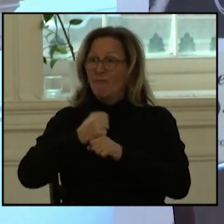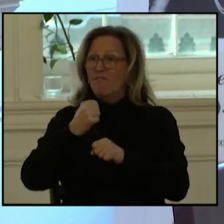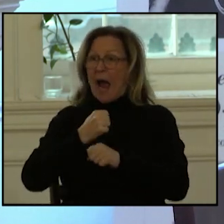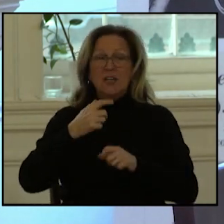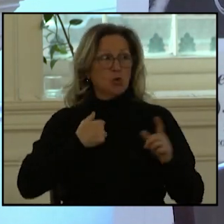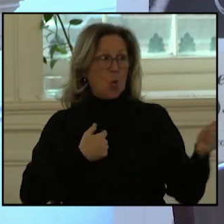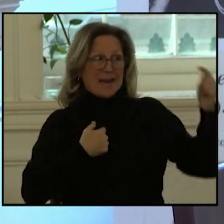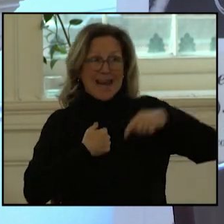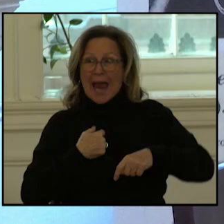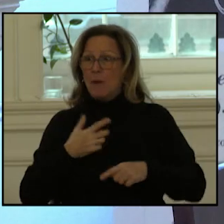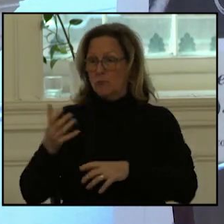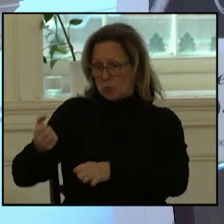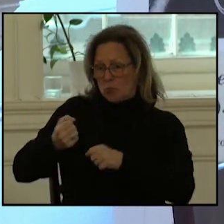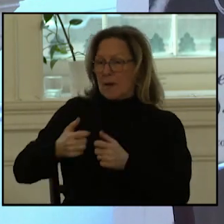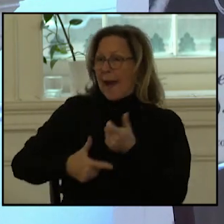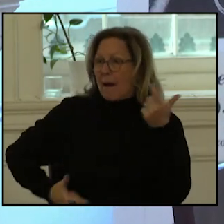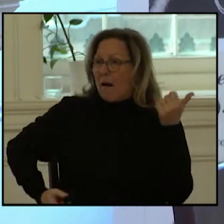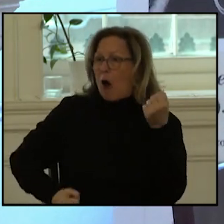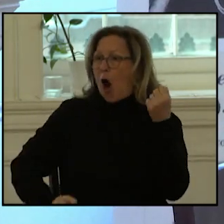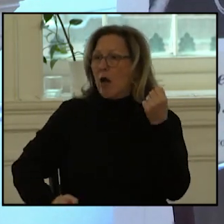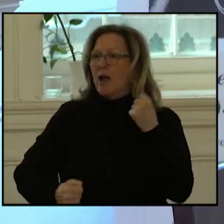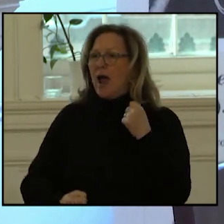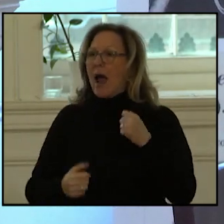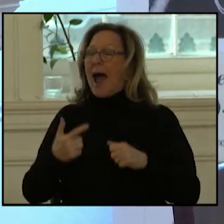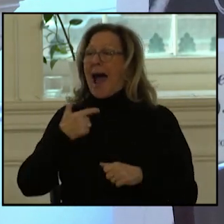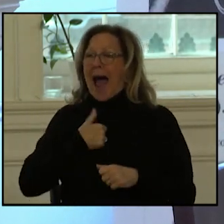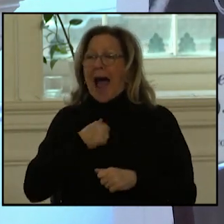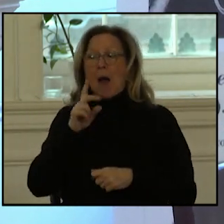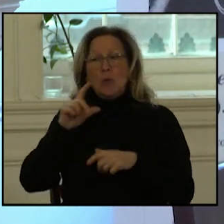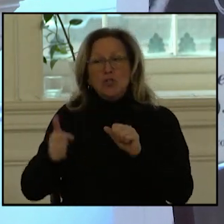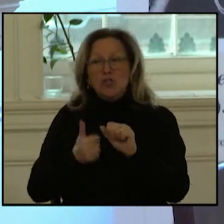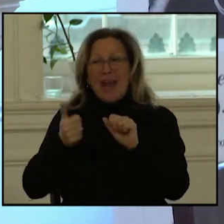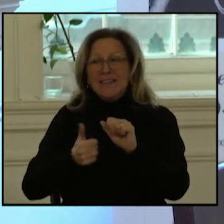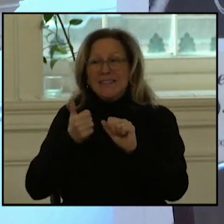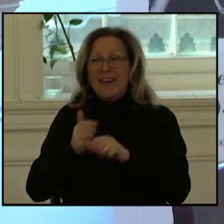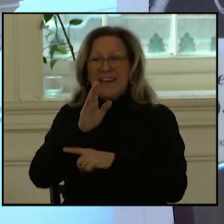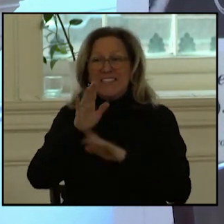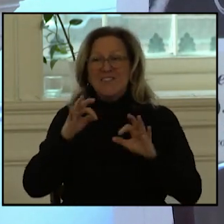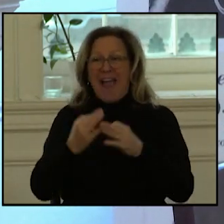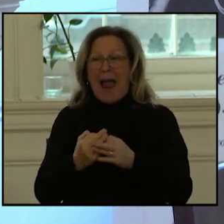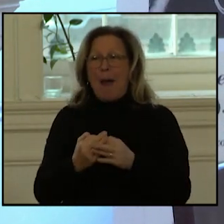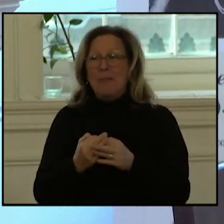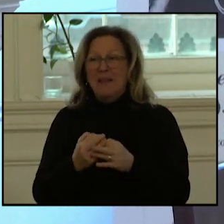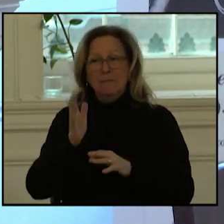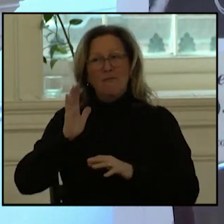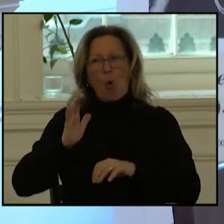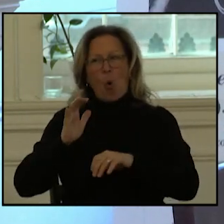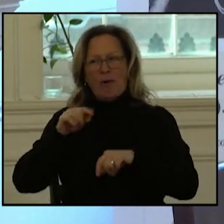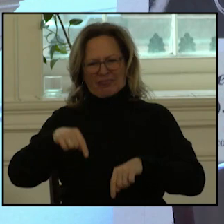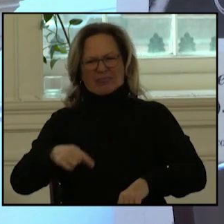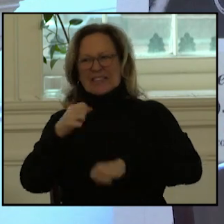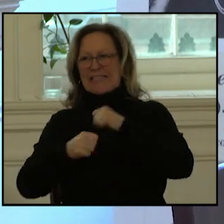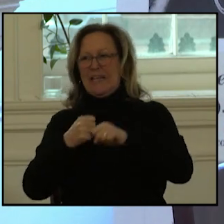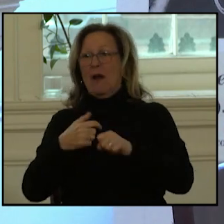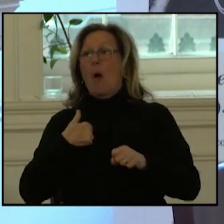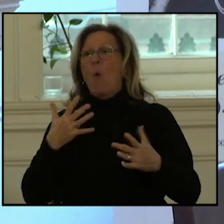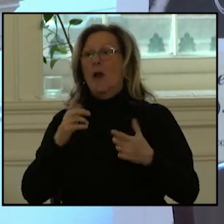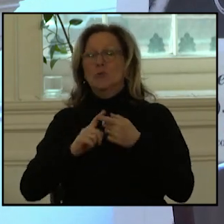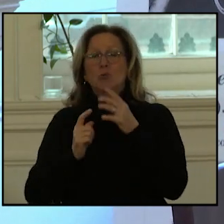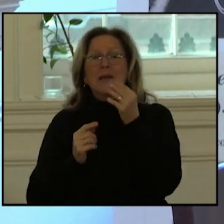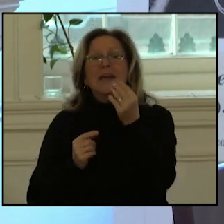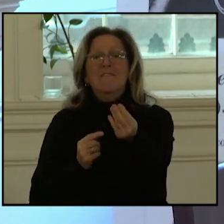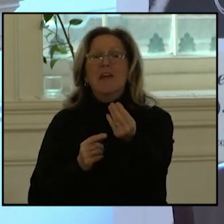went back and lived out his life in New Jersey. I was chasing down his family earlier this year because I was trying to, like, give him his flowers.